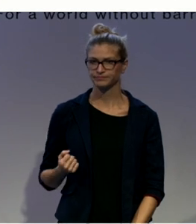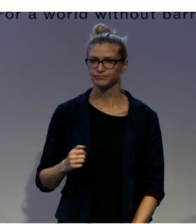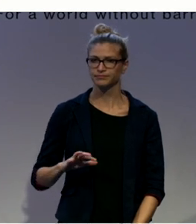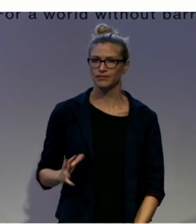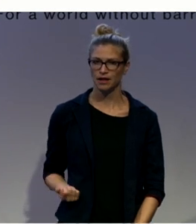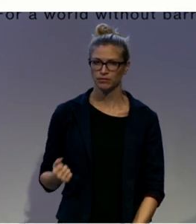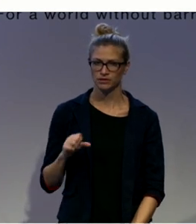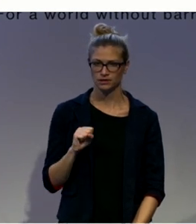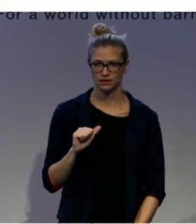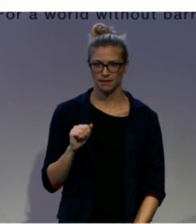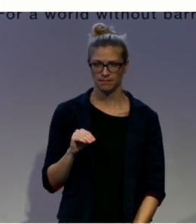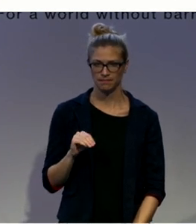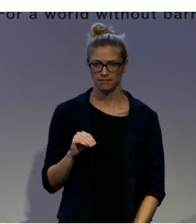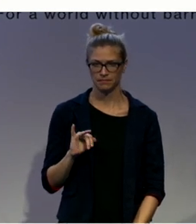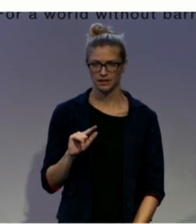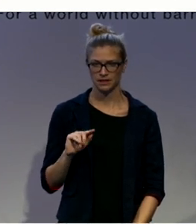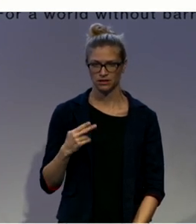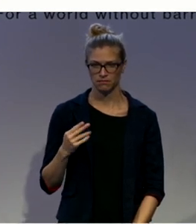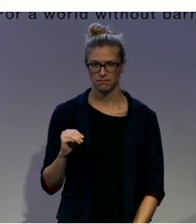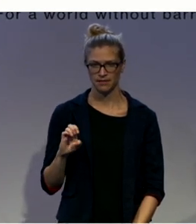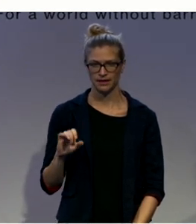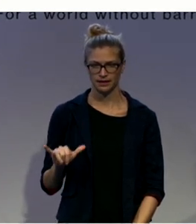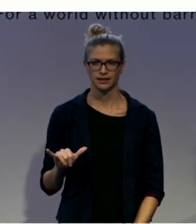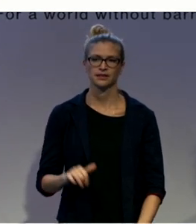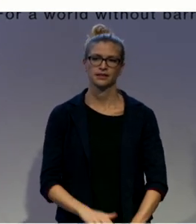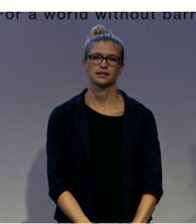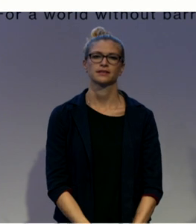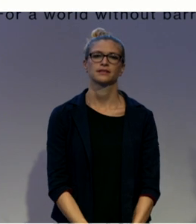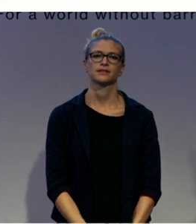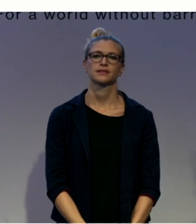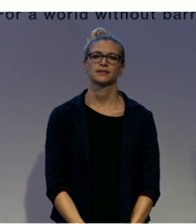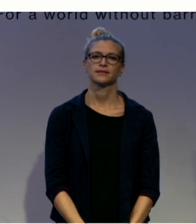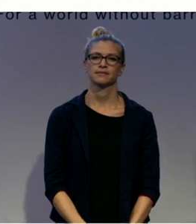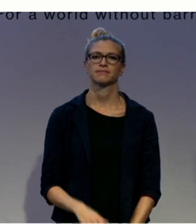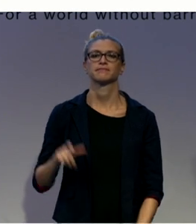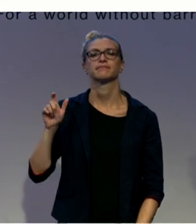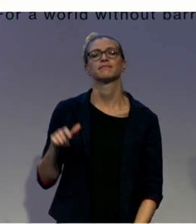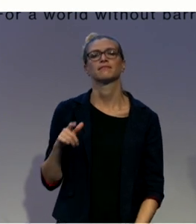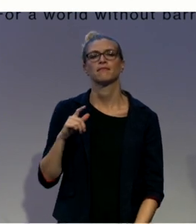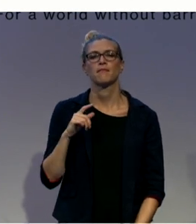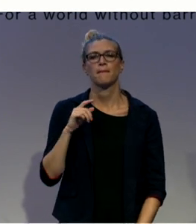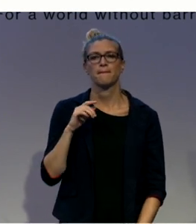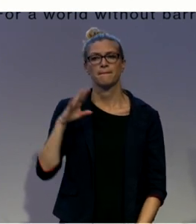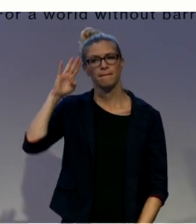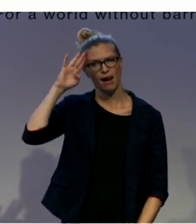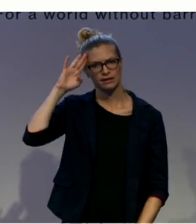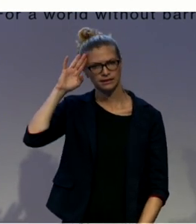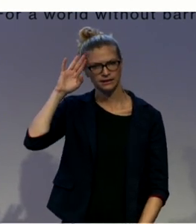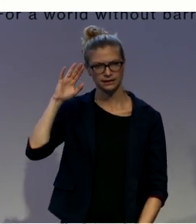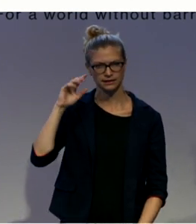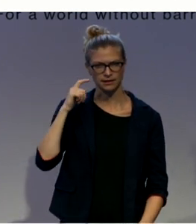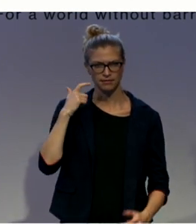PASS is Personal Assistance Service System. It is the first personal assistance model